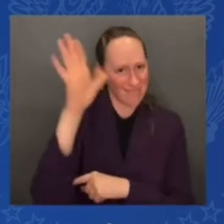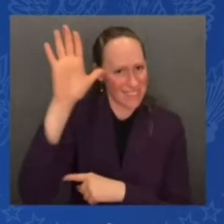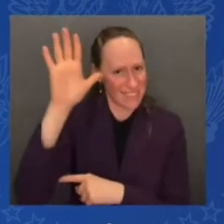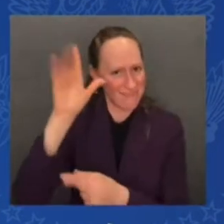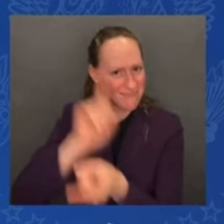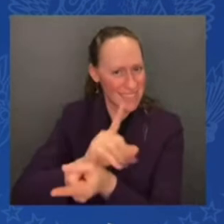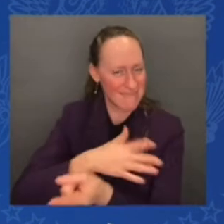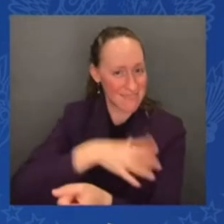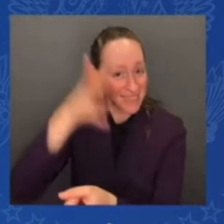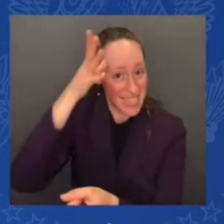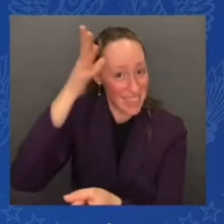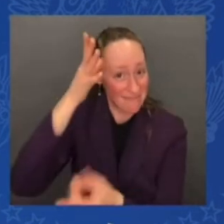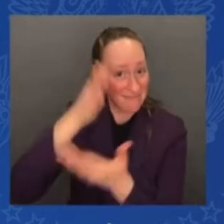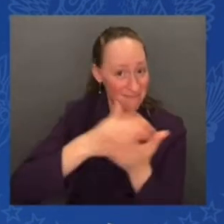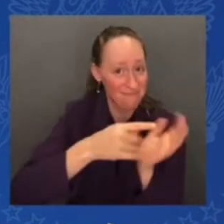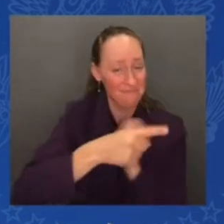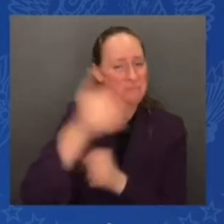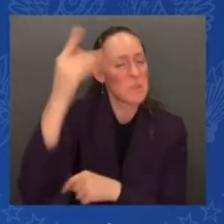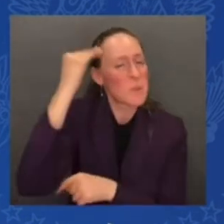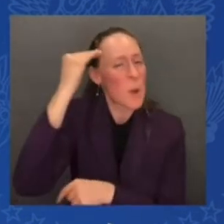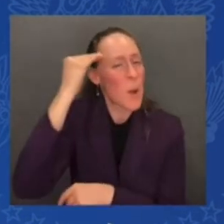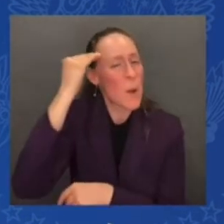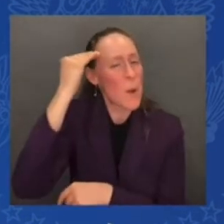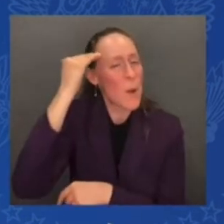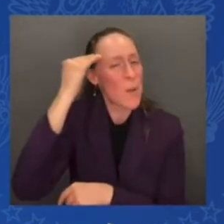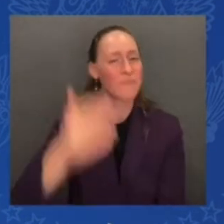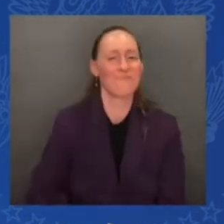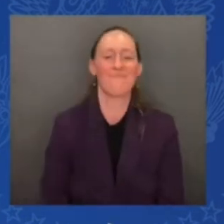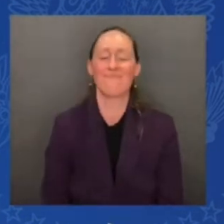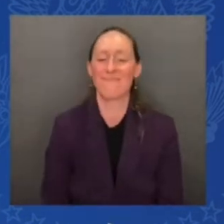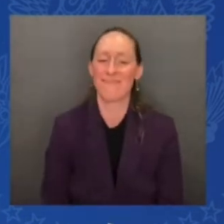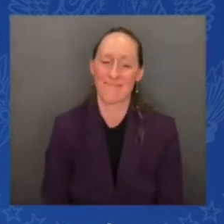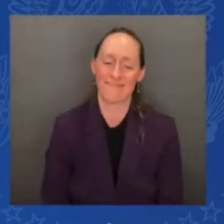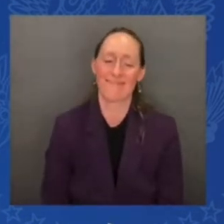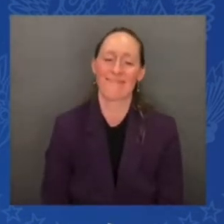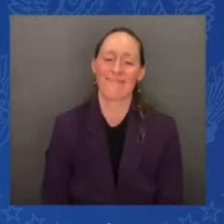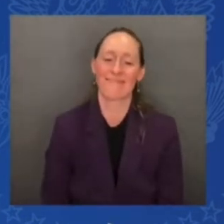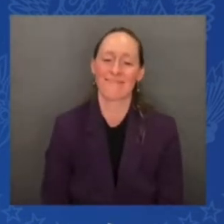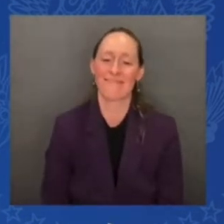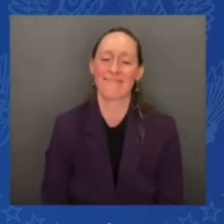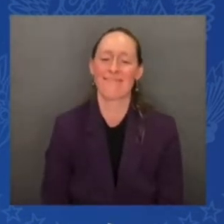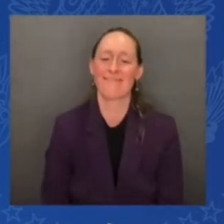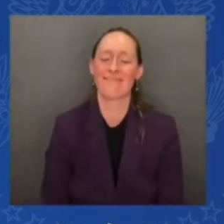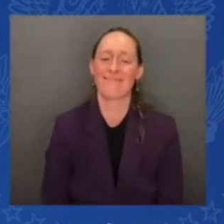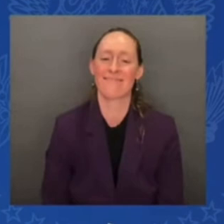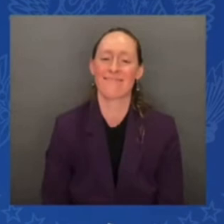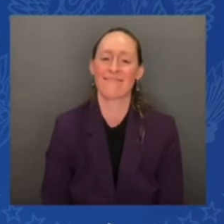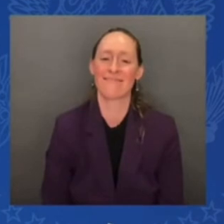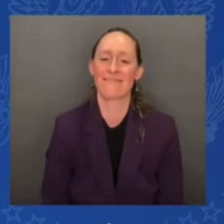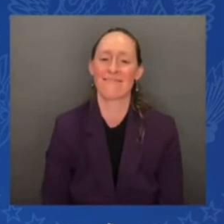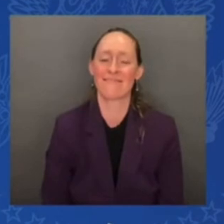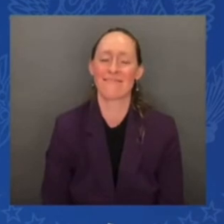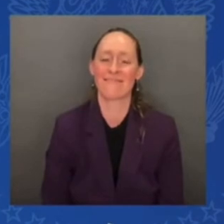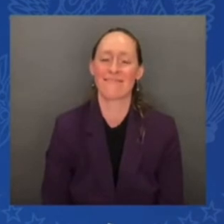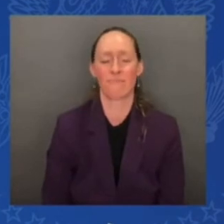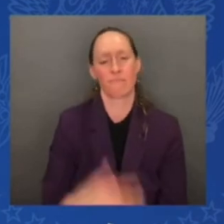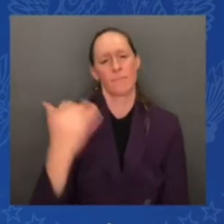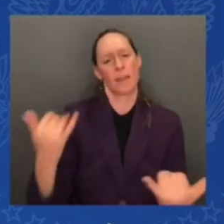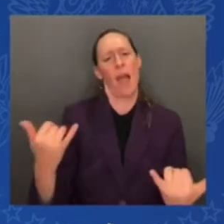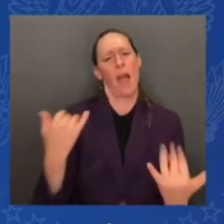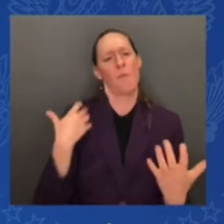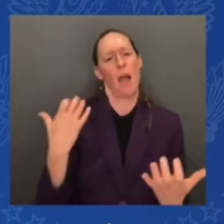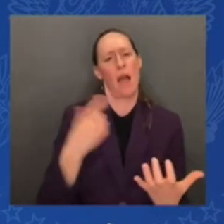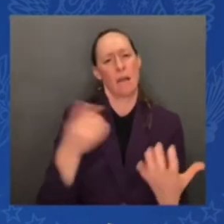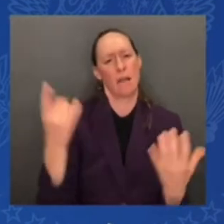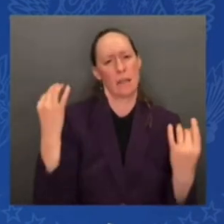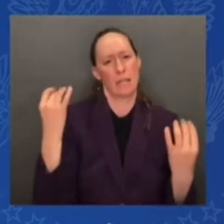month, after you pay all your bills, is there anything left? You have a little breathing room, just a